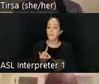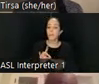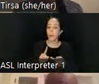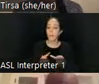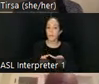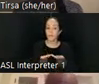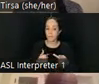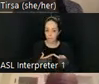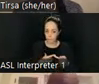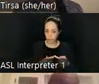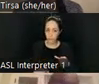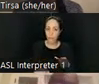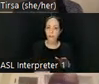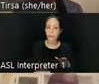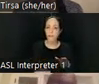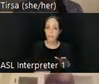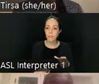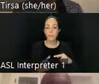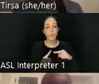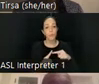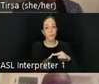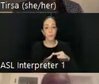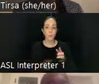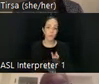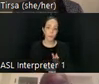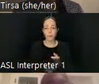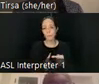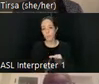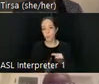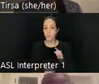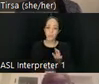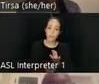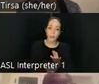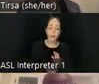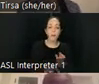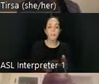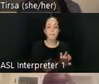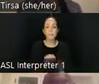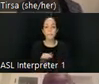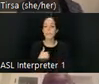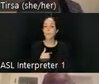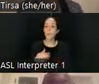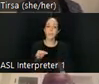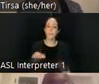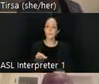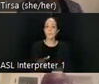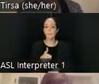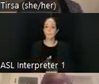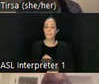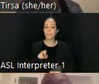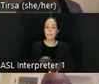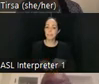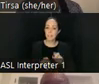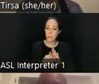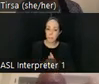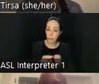like the kind of what's written, the pros and cons section. It's like, with this designated seat model, there is a certain rigidity to this, which is tough. You